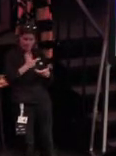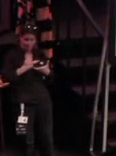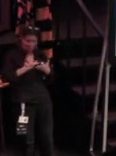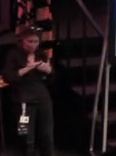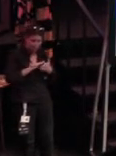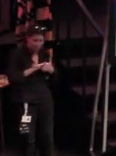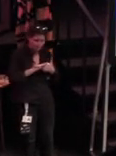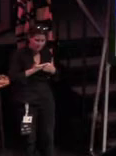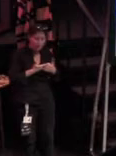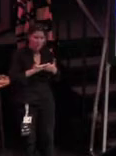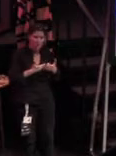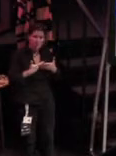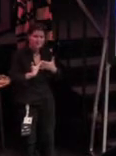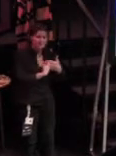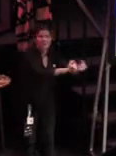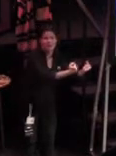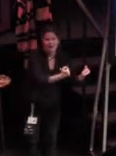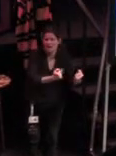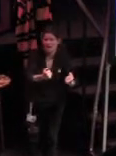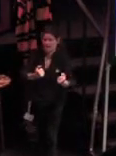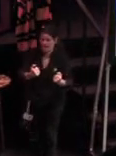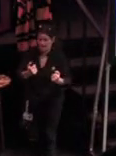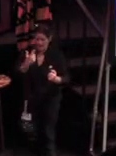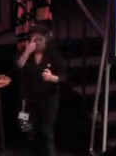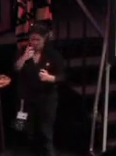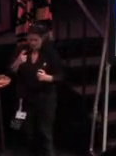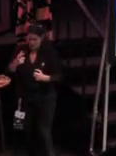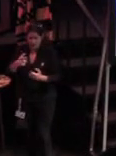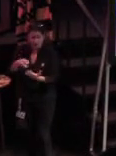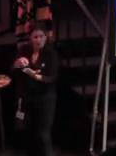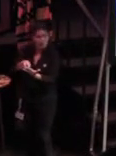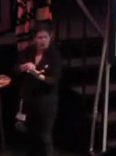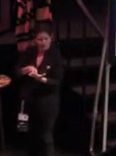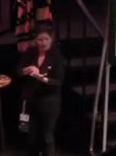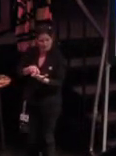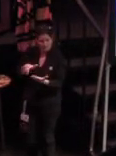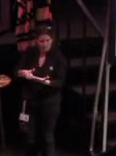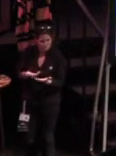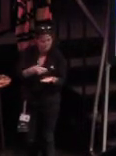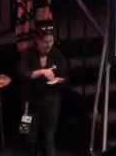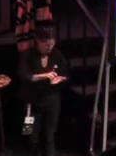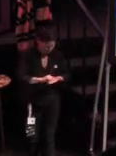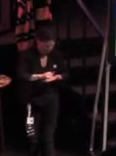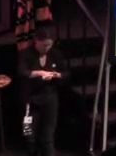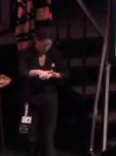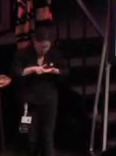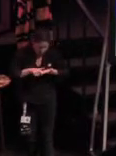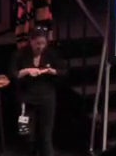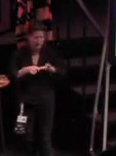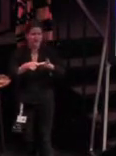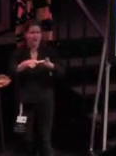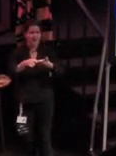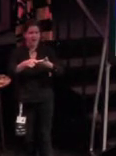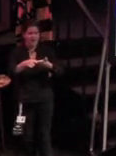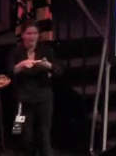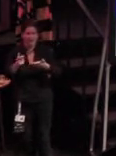in the post, I signed it, and then I ran out on my break from the bush to the Lyric to hand it in person, just in case they said that they'd lost it in